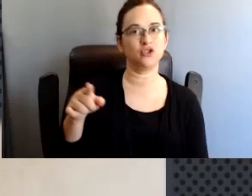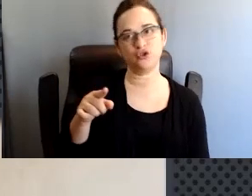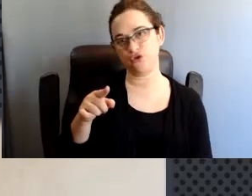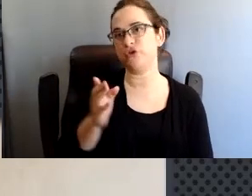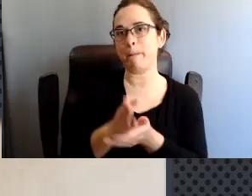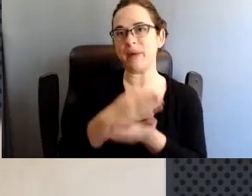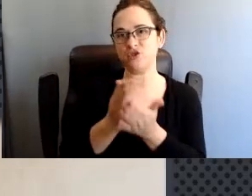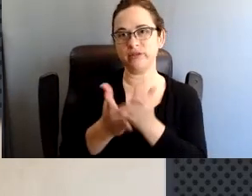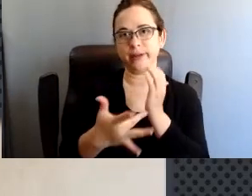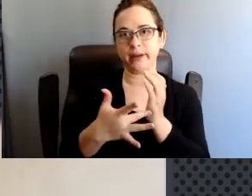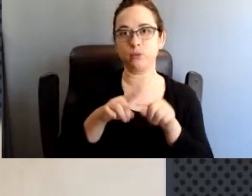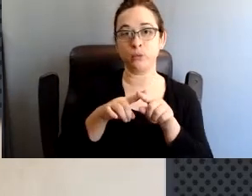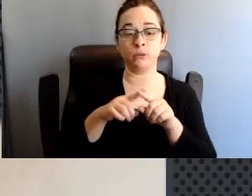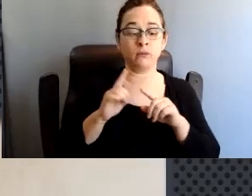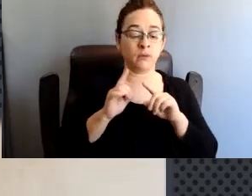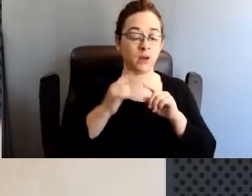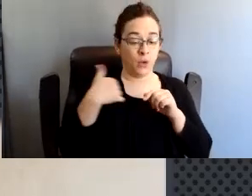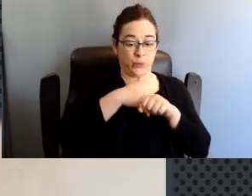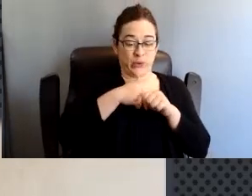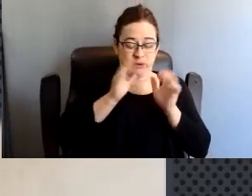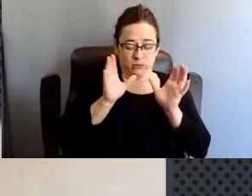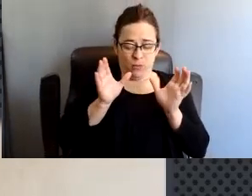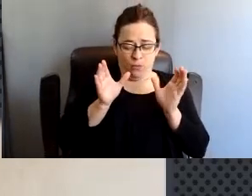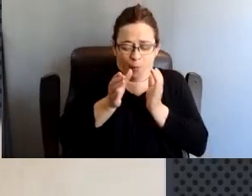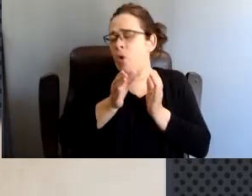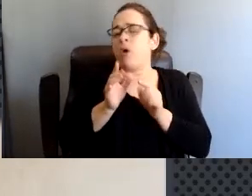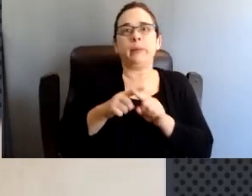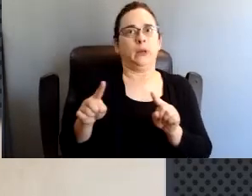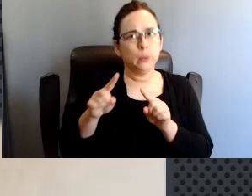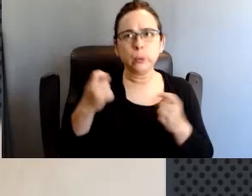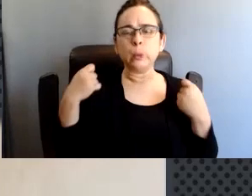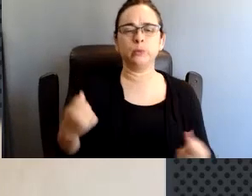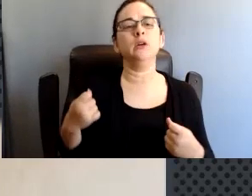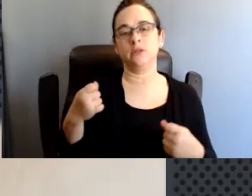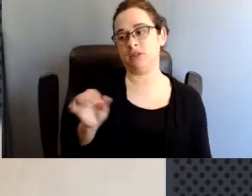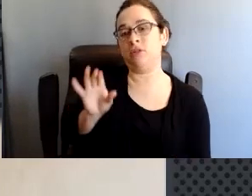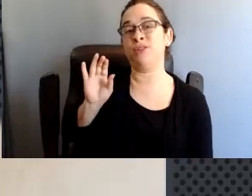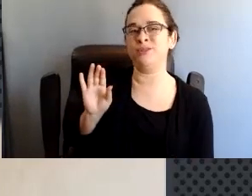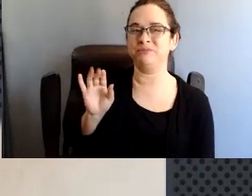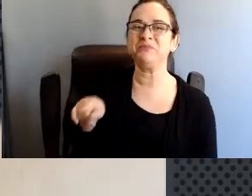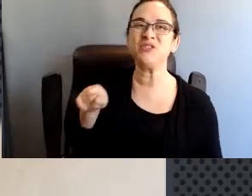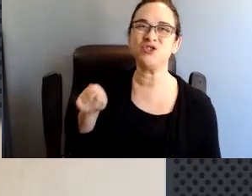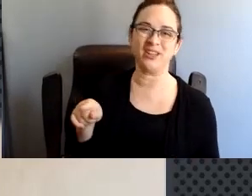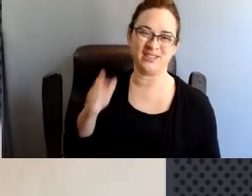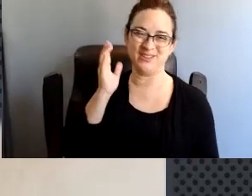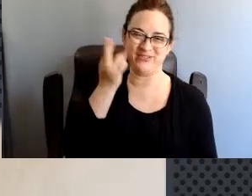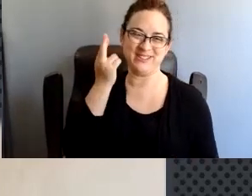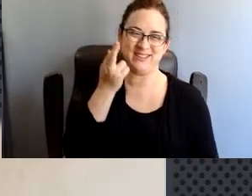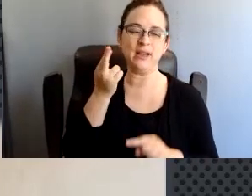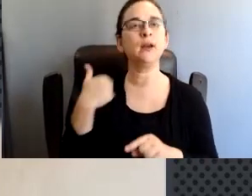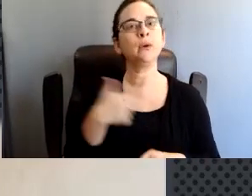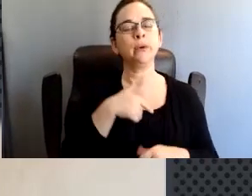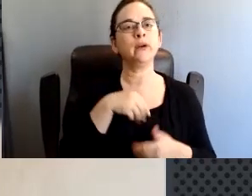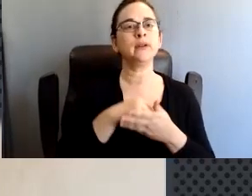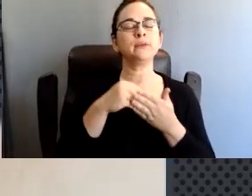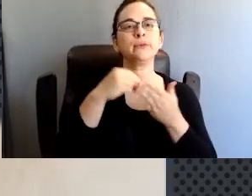to do with her. She keeps us in check. And so we are located in student services right above